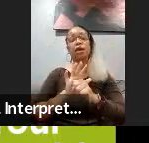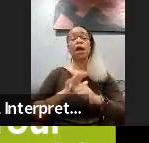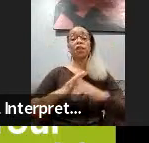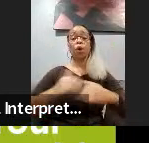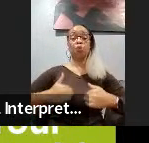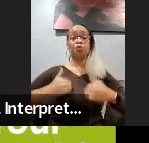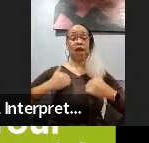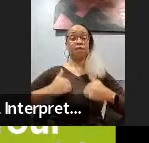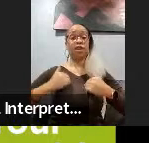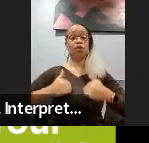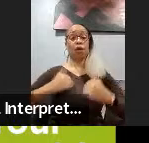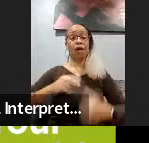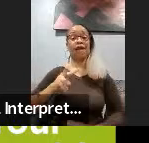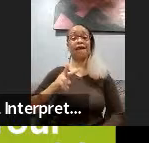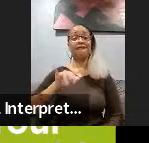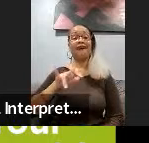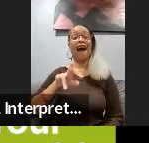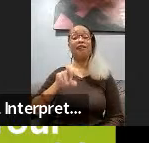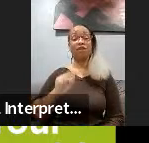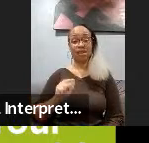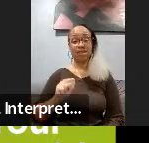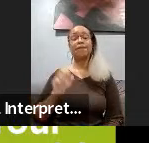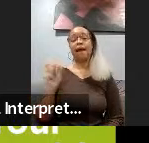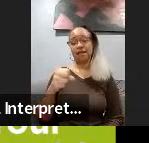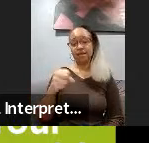viruses, not just COVID, in the